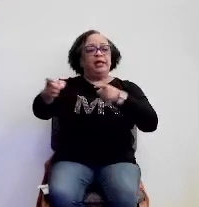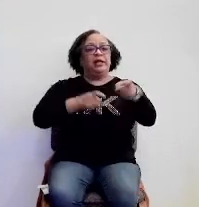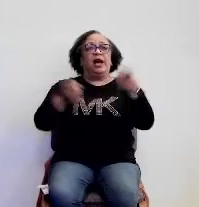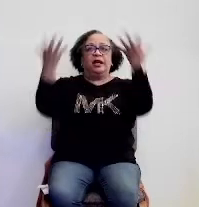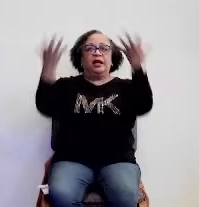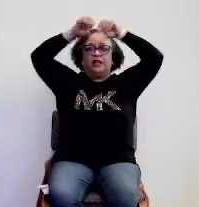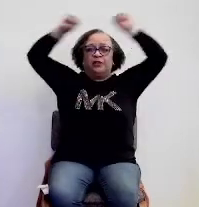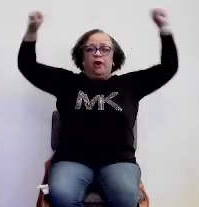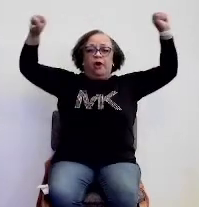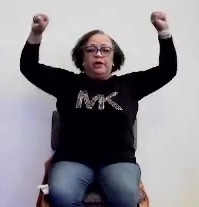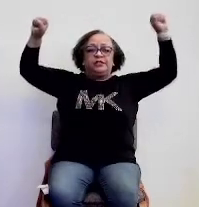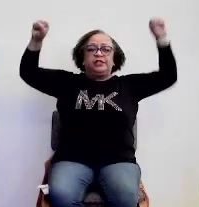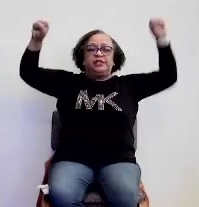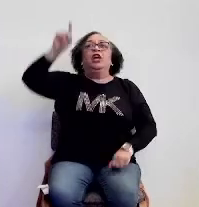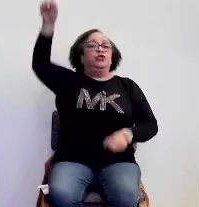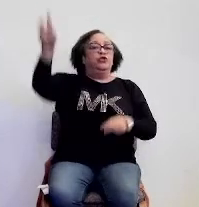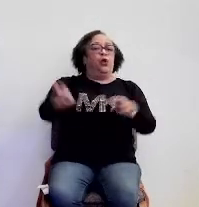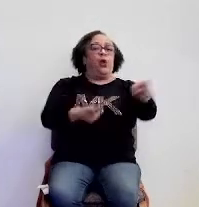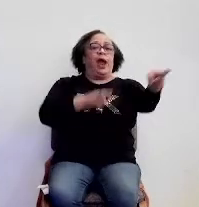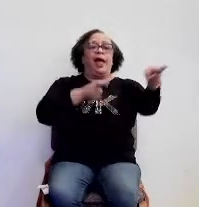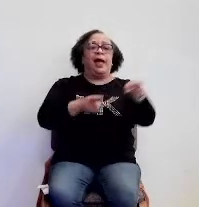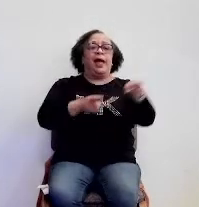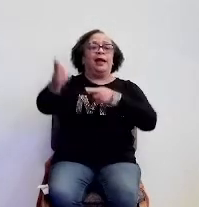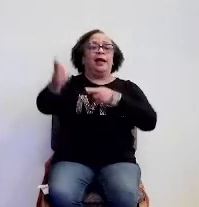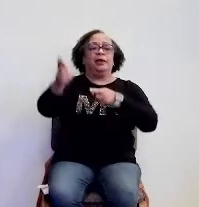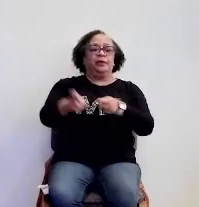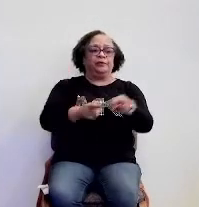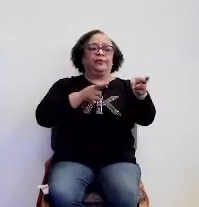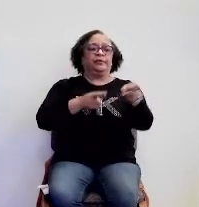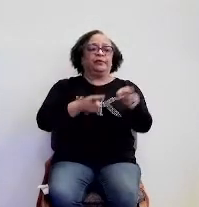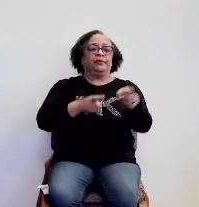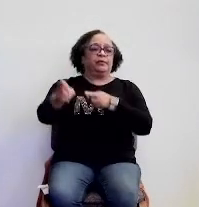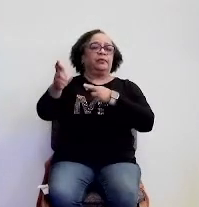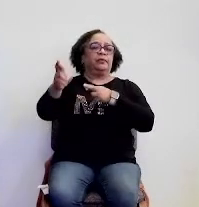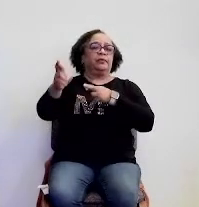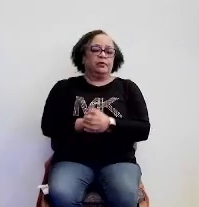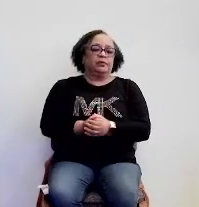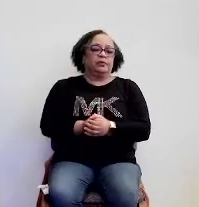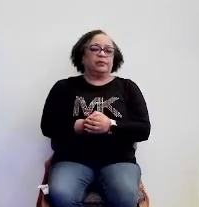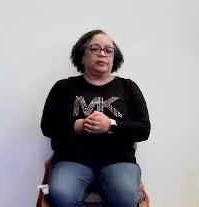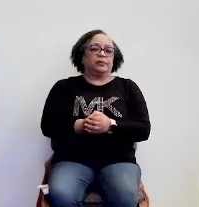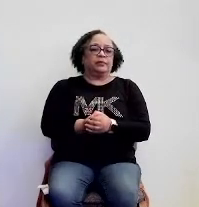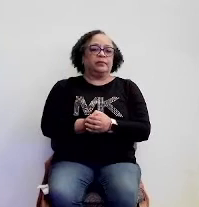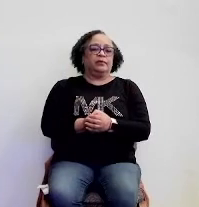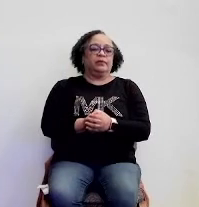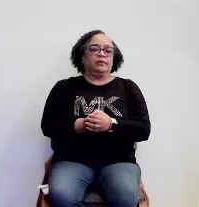majesty, dominion, authority, you reign.